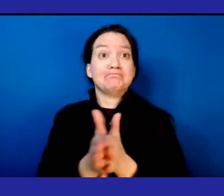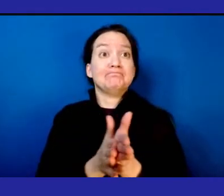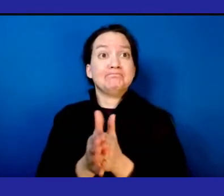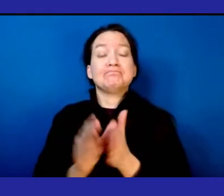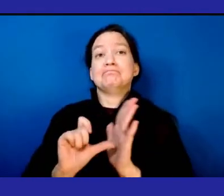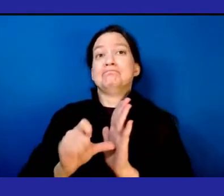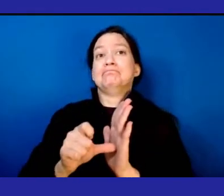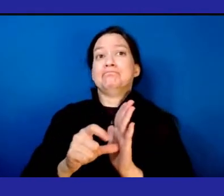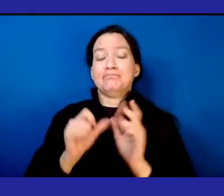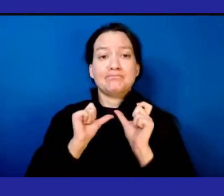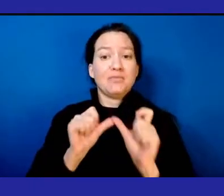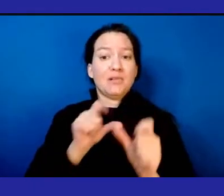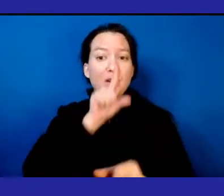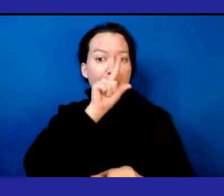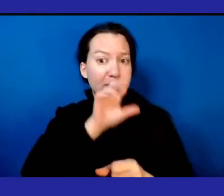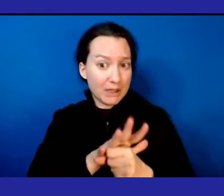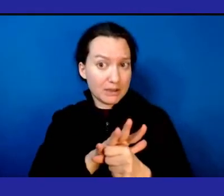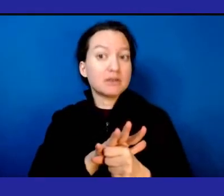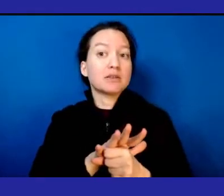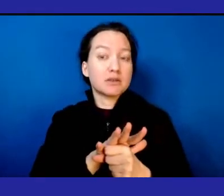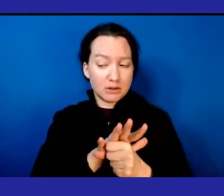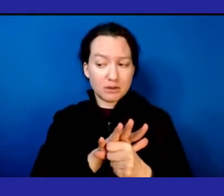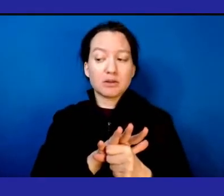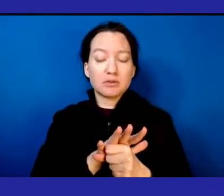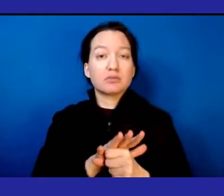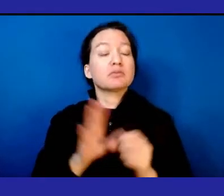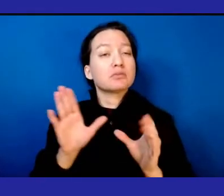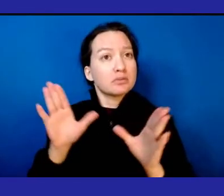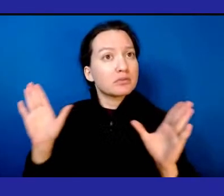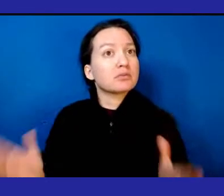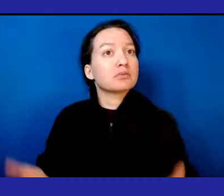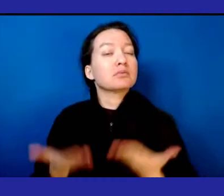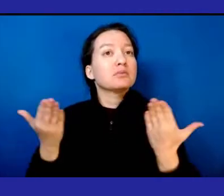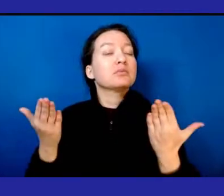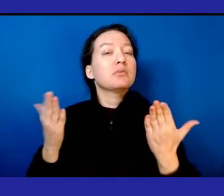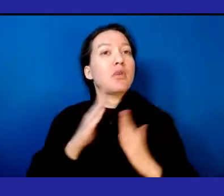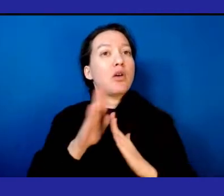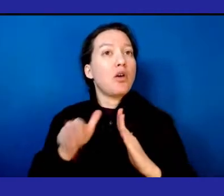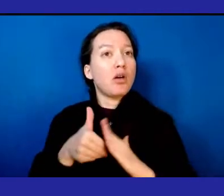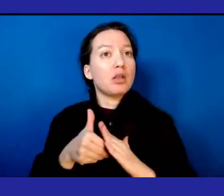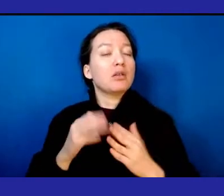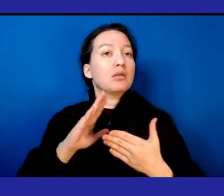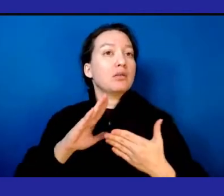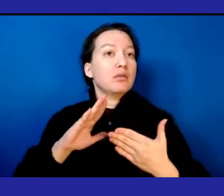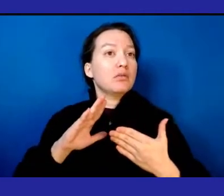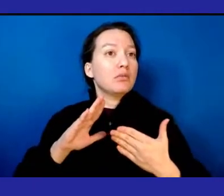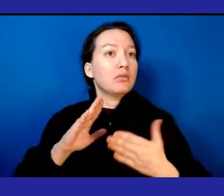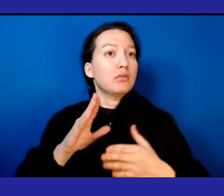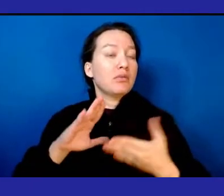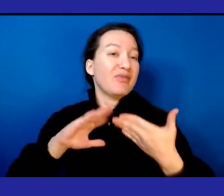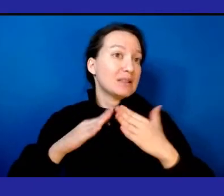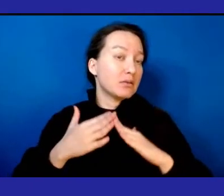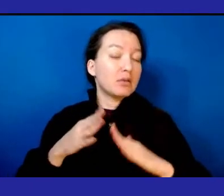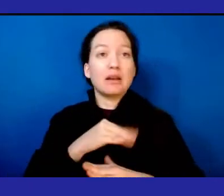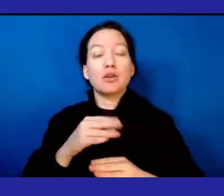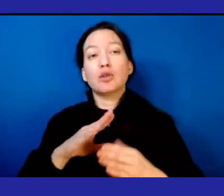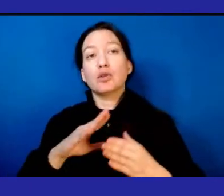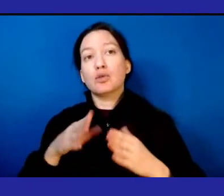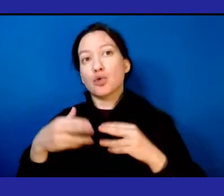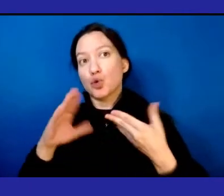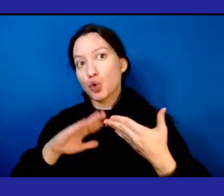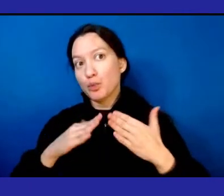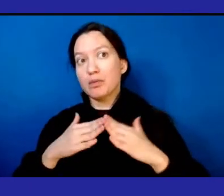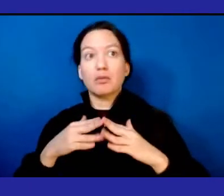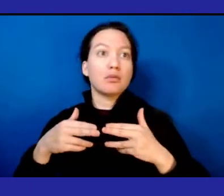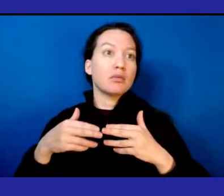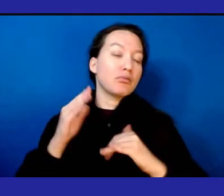our ongoing commitment to enhancing our facility and our community. We're going to move to slide number